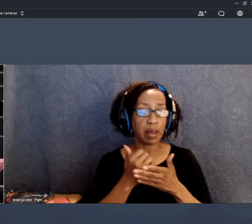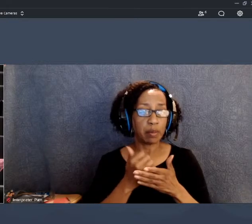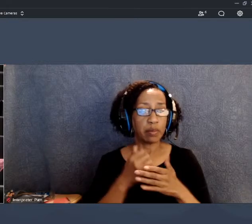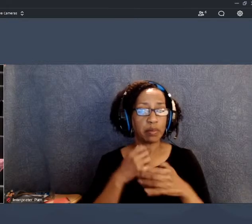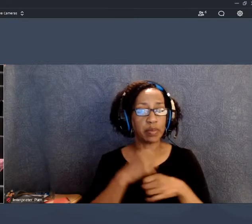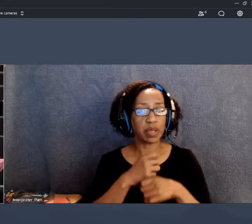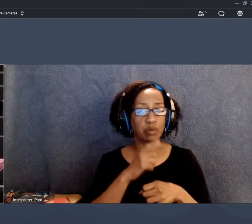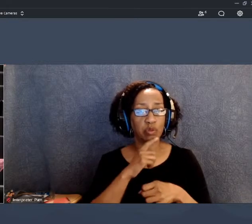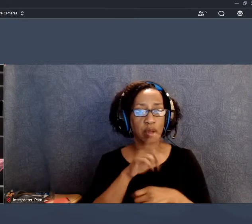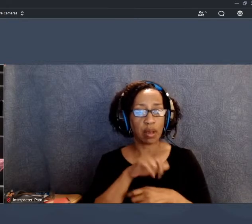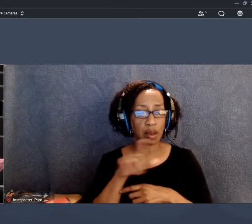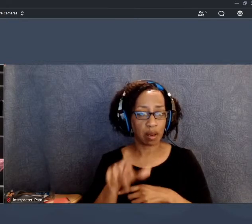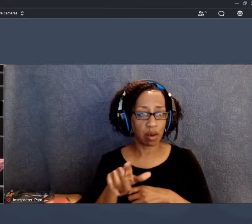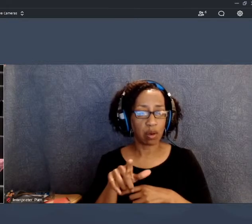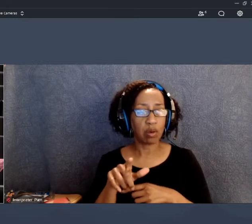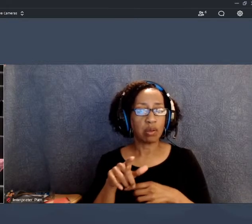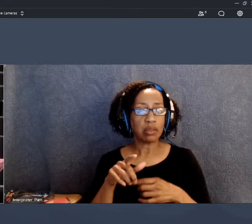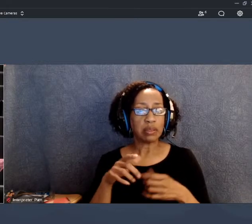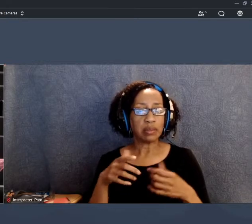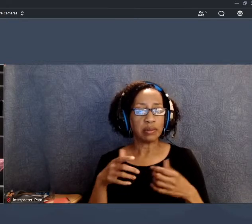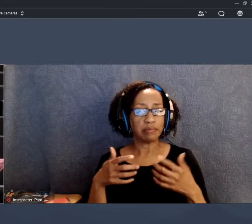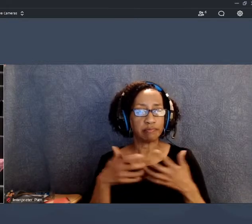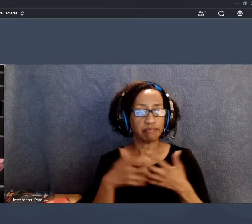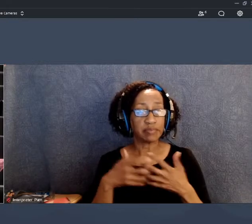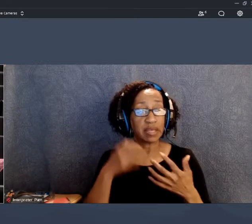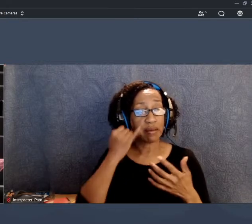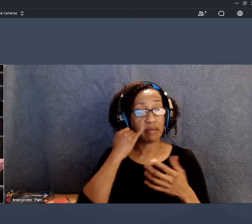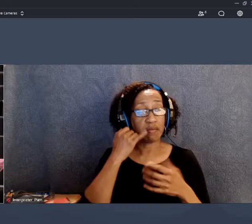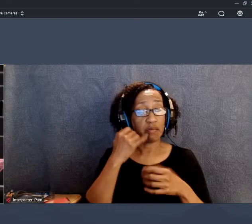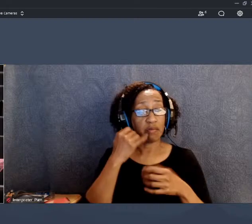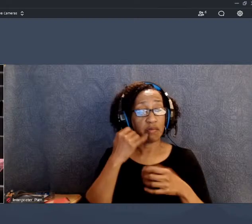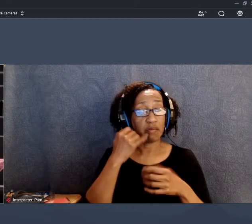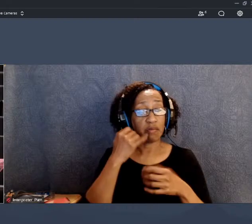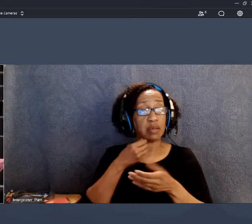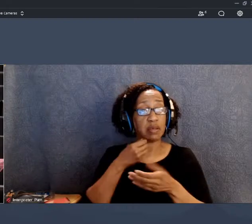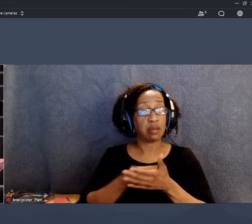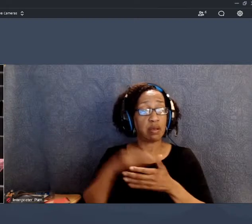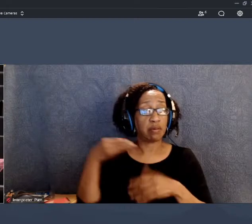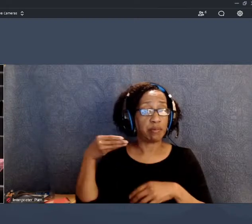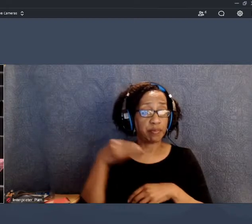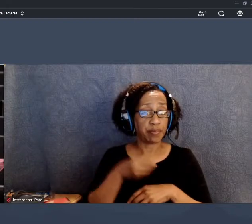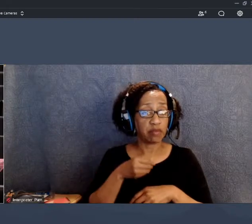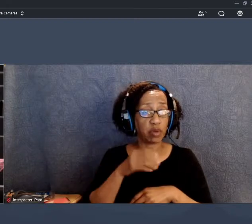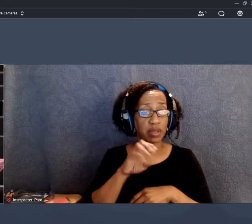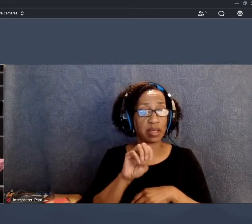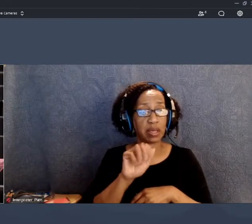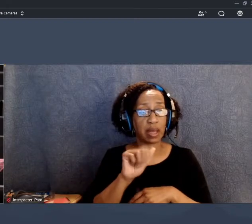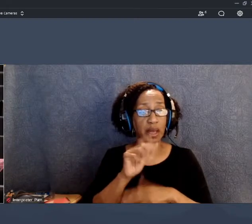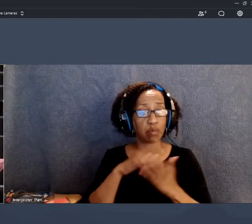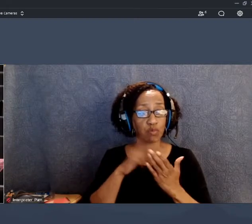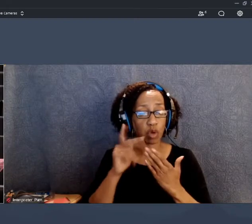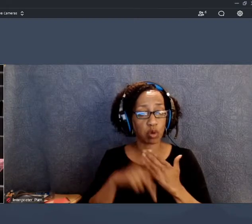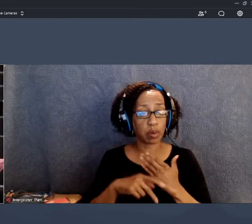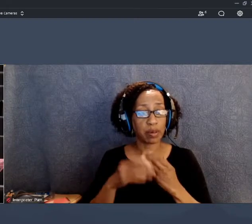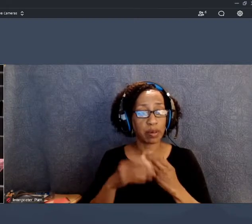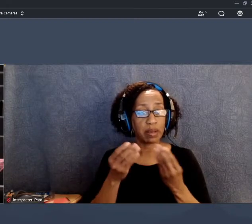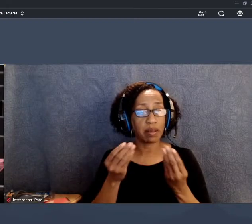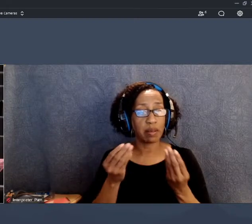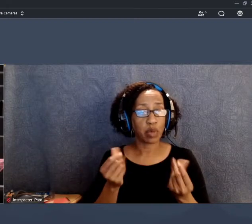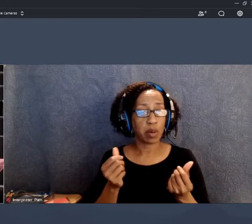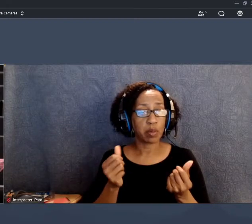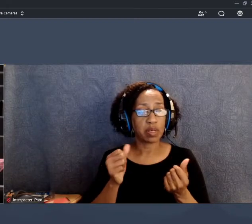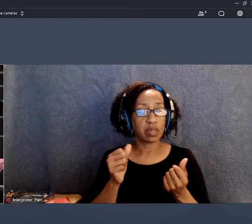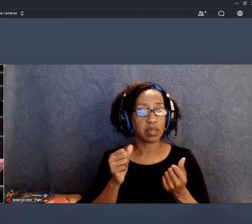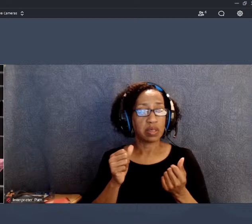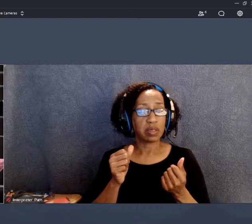are in compliance when they receive funding from the EA program, that the properties are not, you know, not